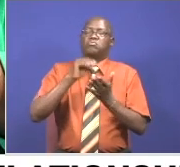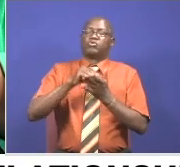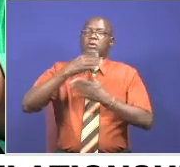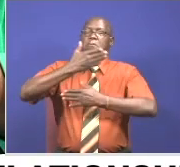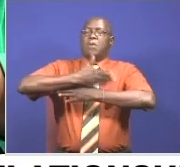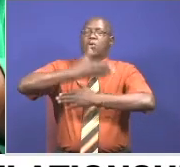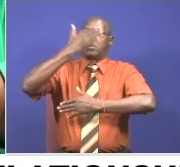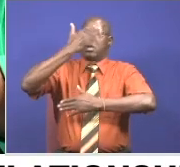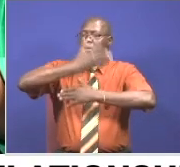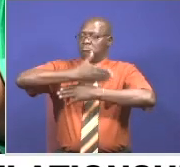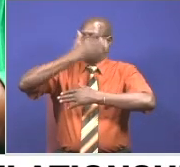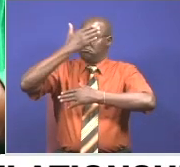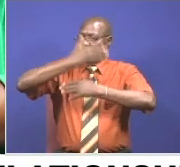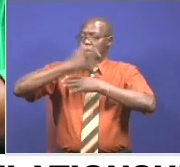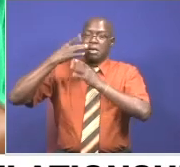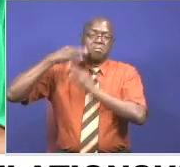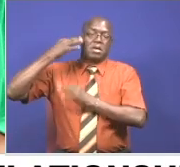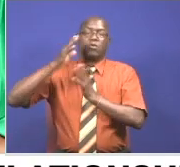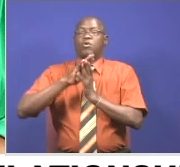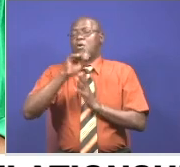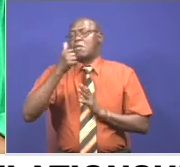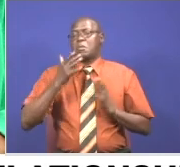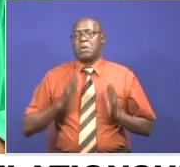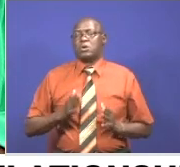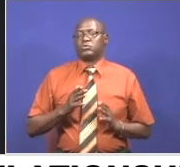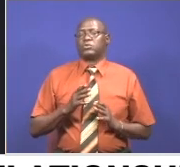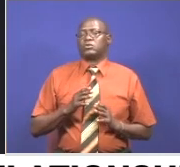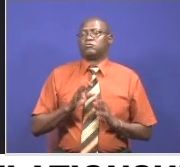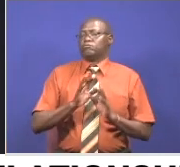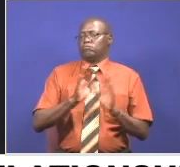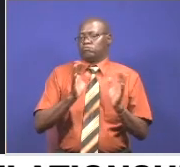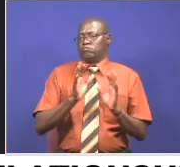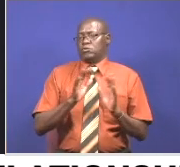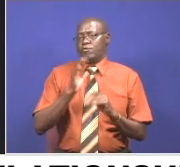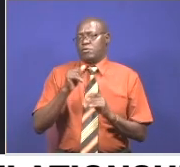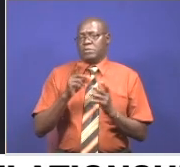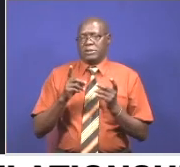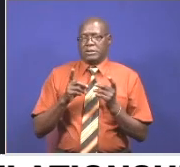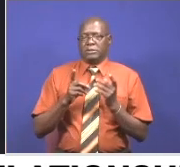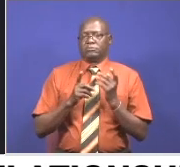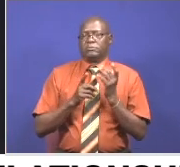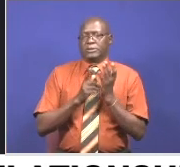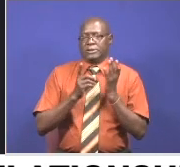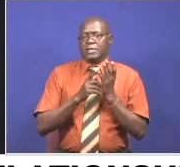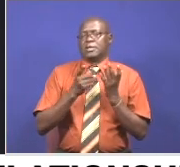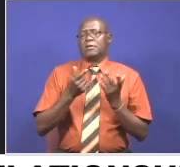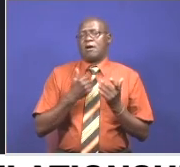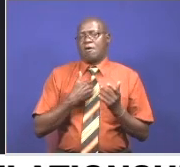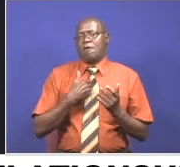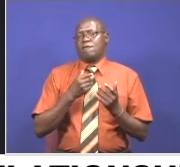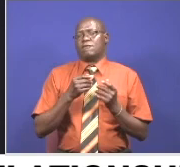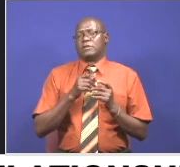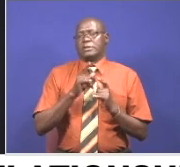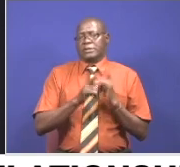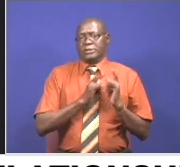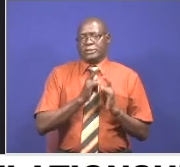on the other person just because you are dating. I know of people who money is a factor when it comes to even